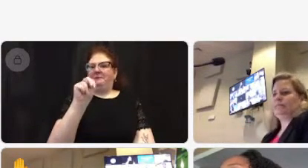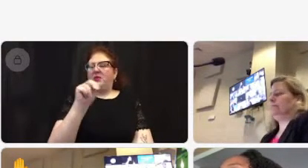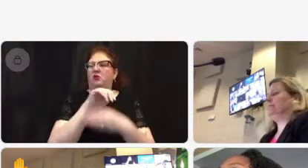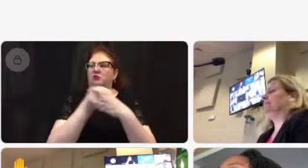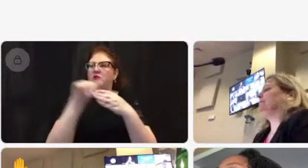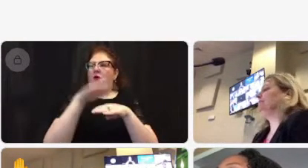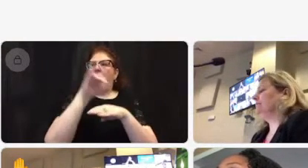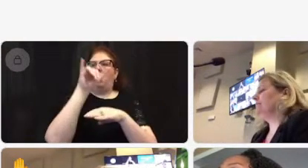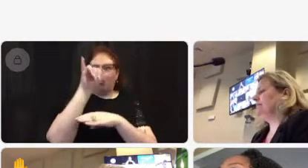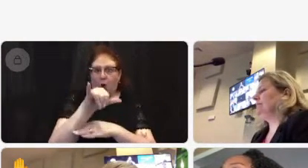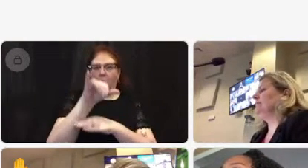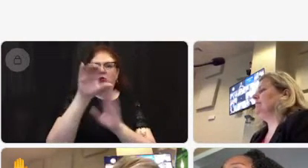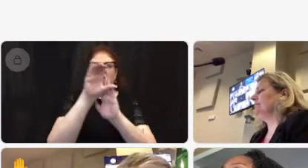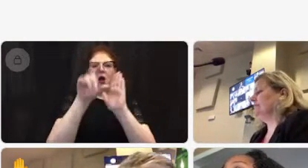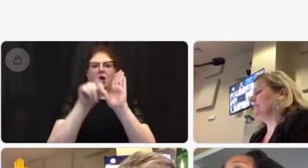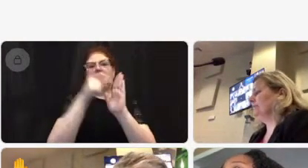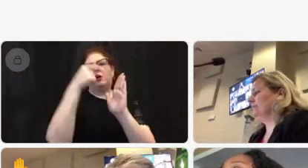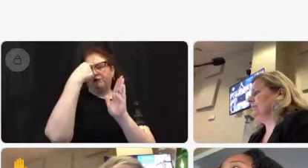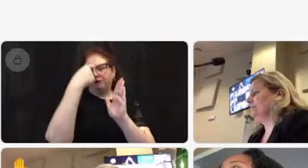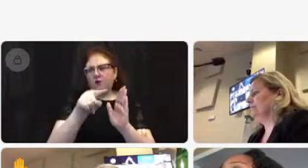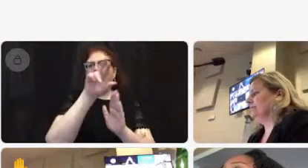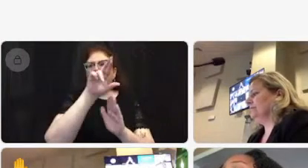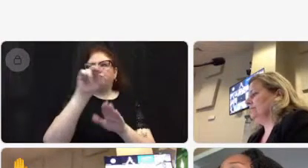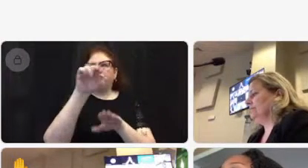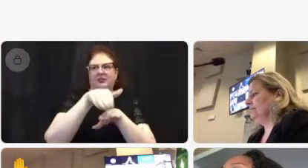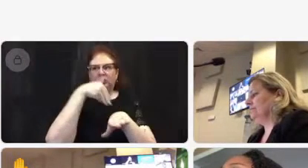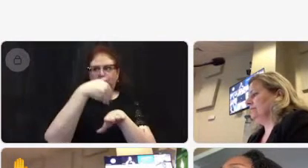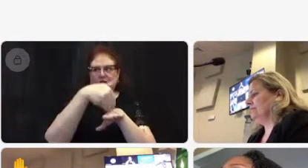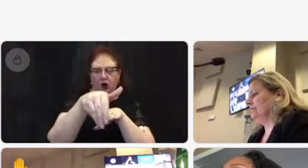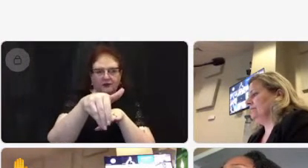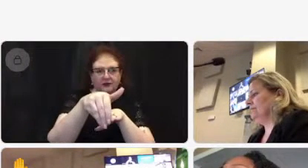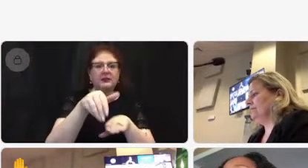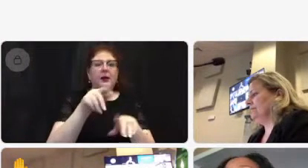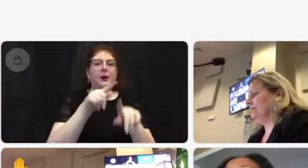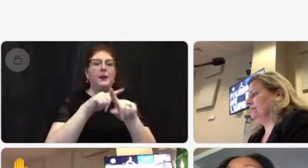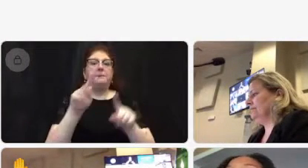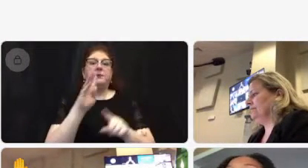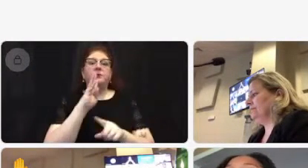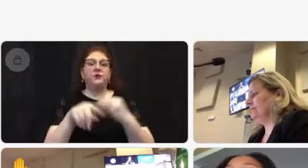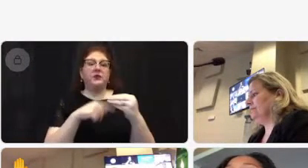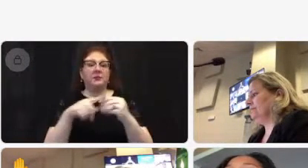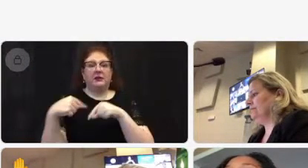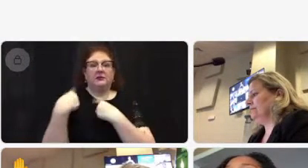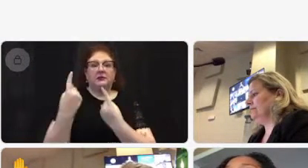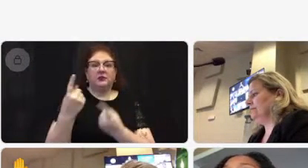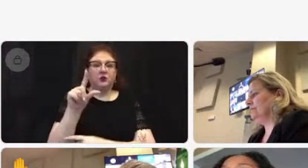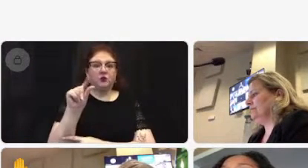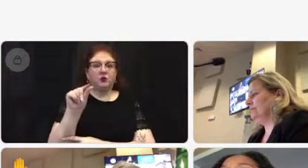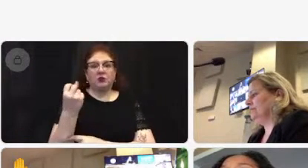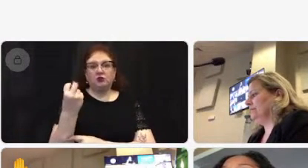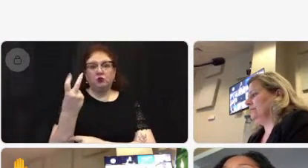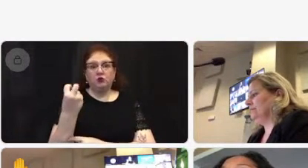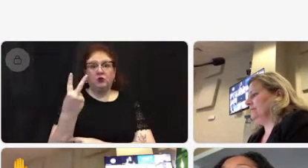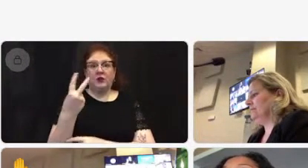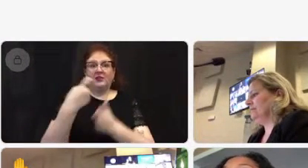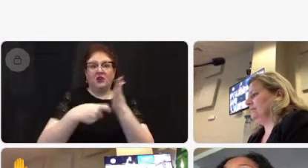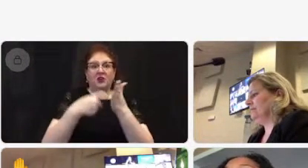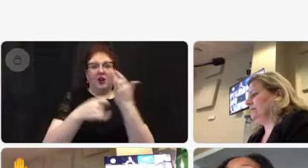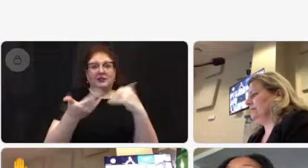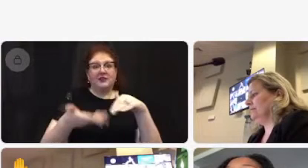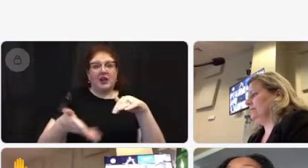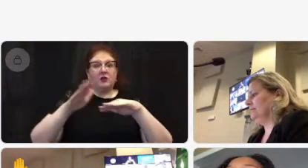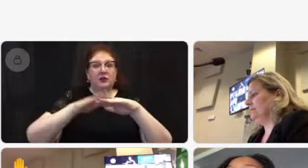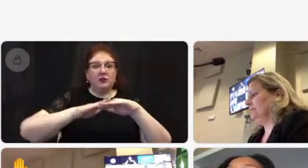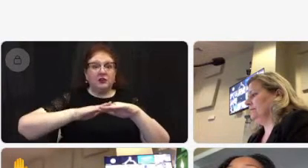for resurfacing. Of course, when we're talking about since 2012, costs have increased, so the amount of streets that you